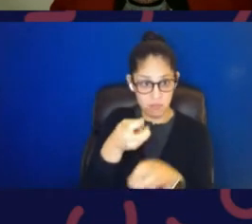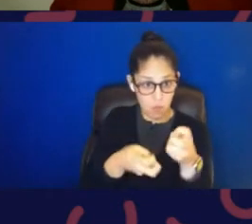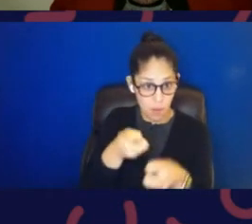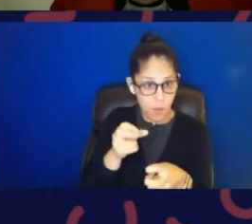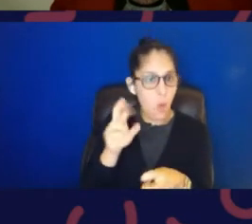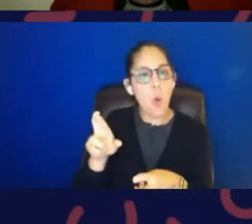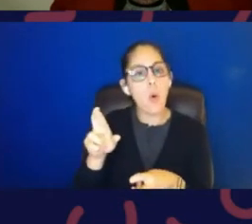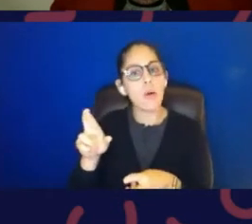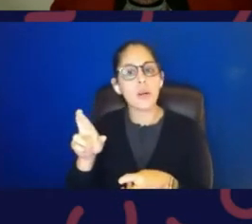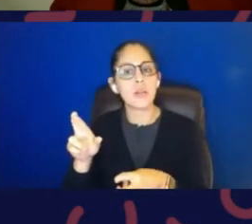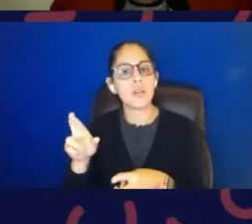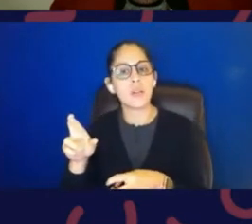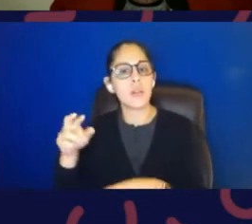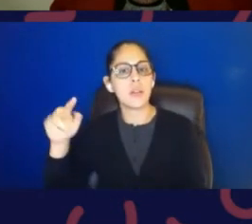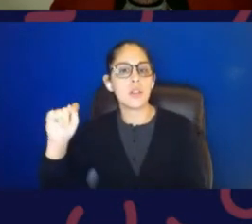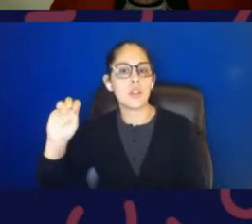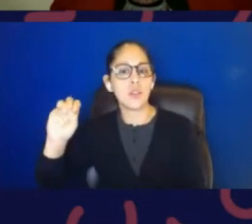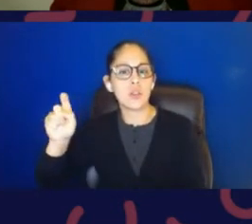Interesting.